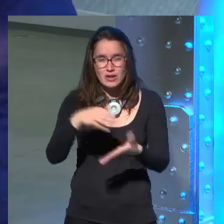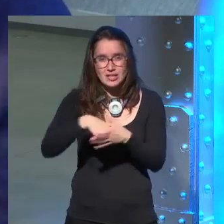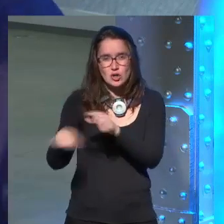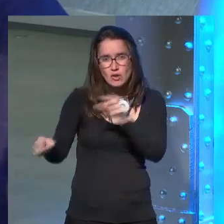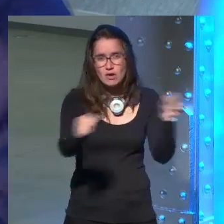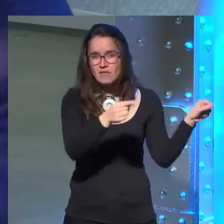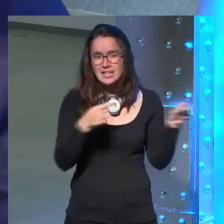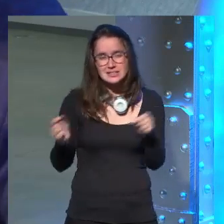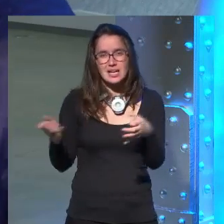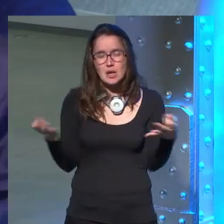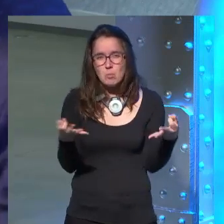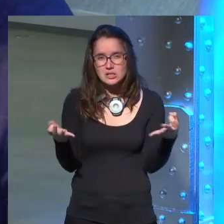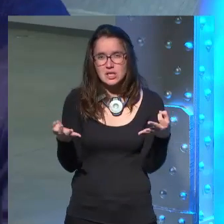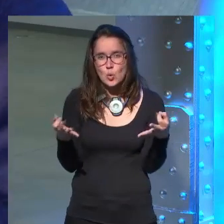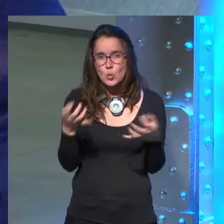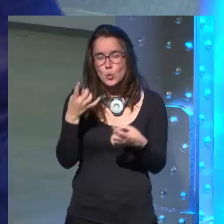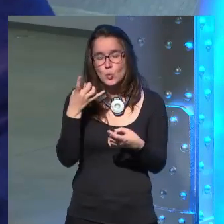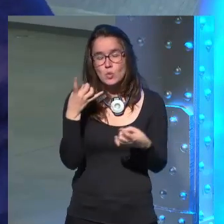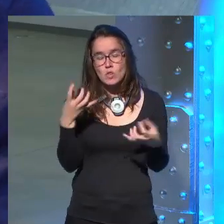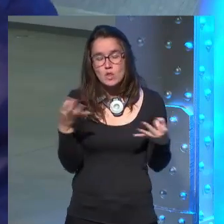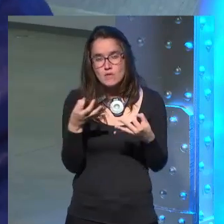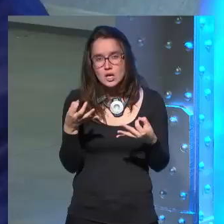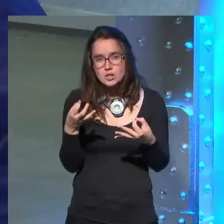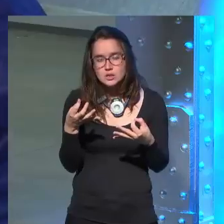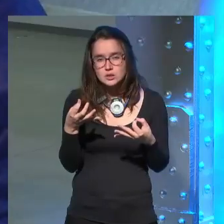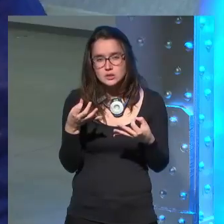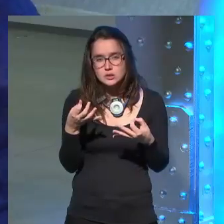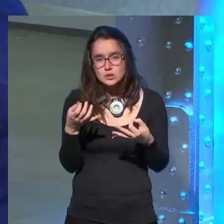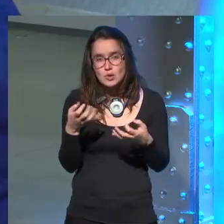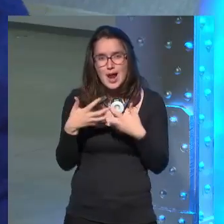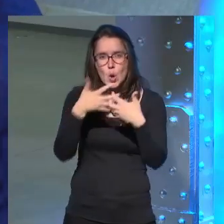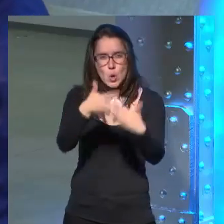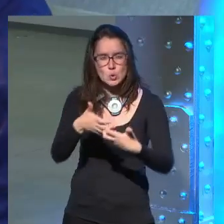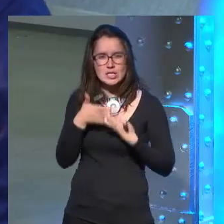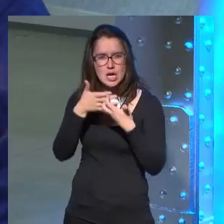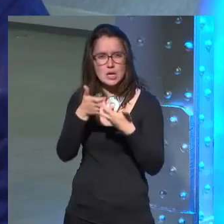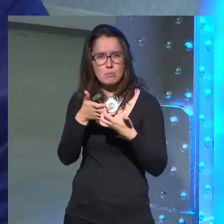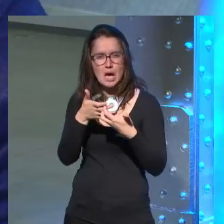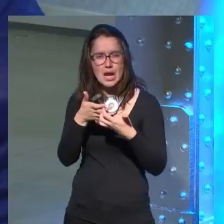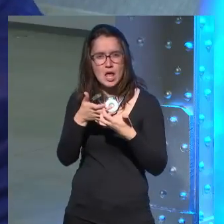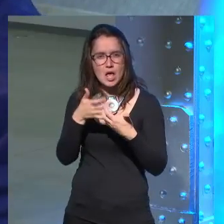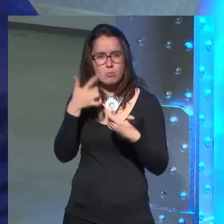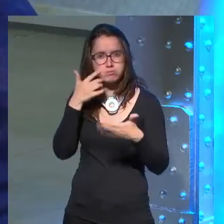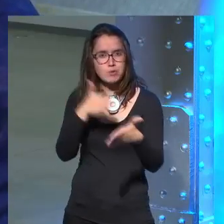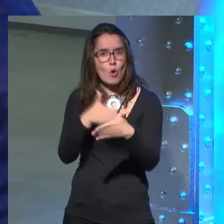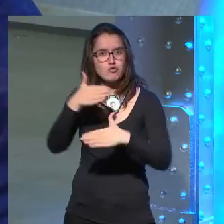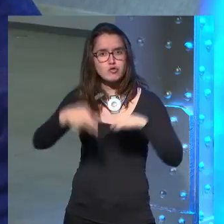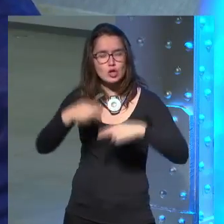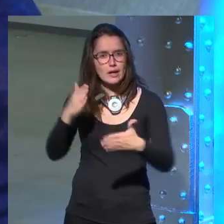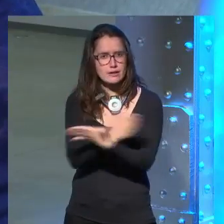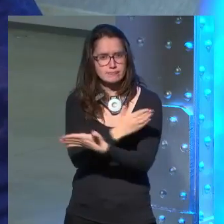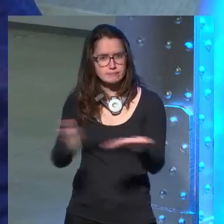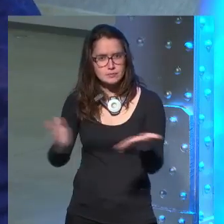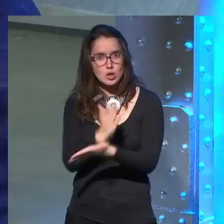have this, a big fight to mark out the lines. But I think that too much was thrown away. And I think that,